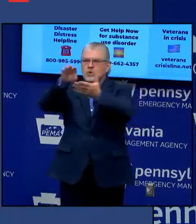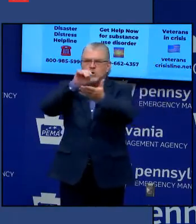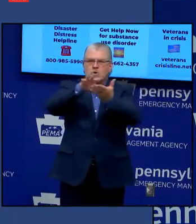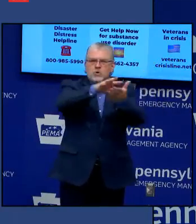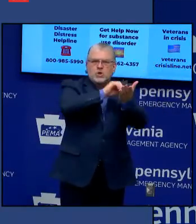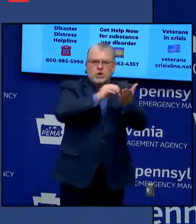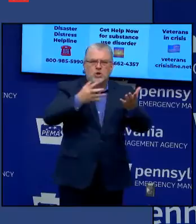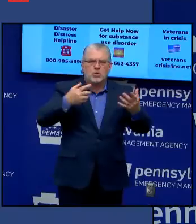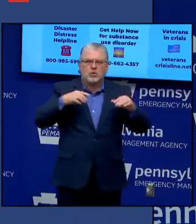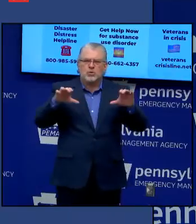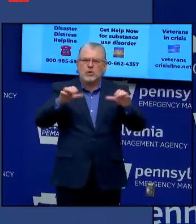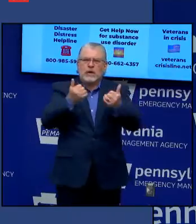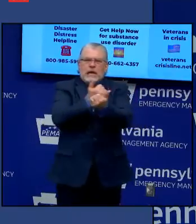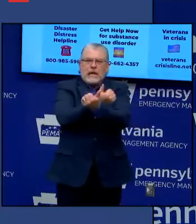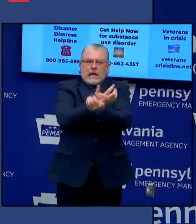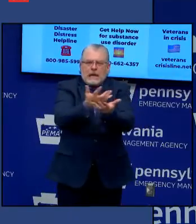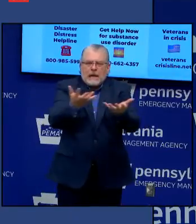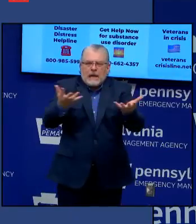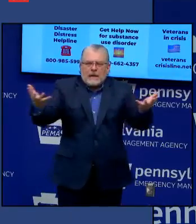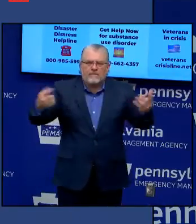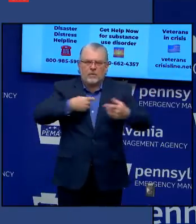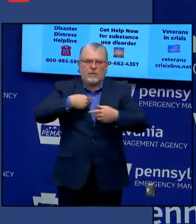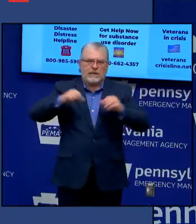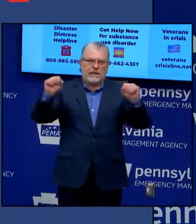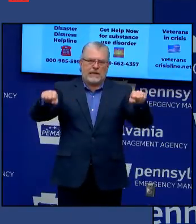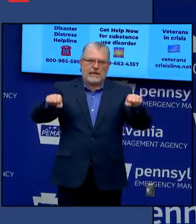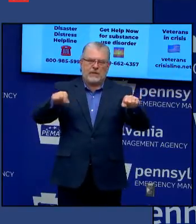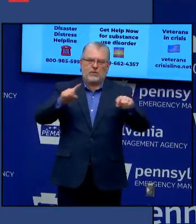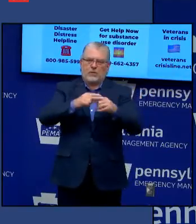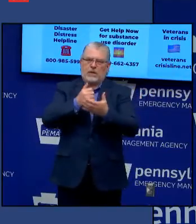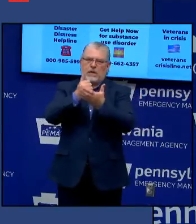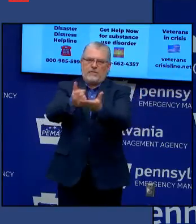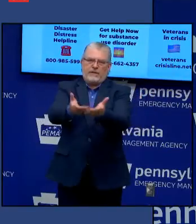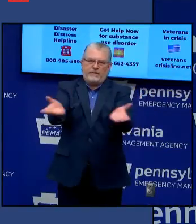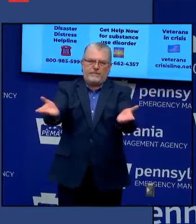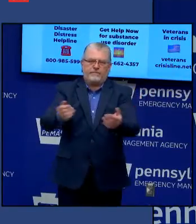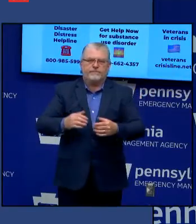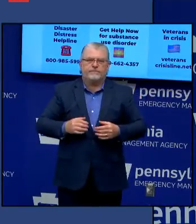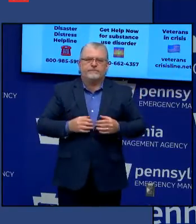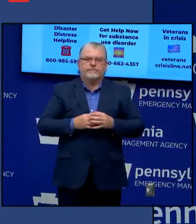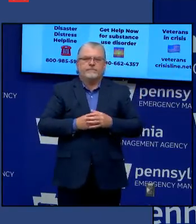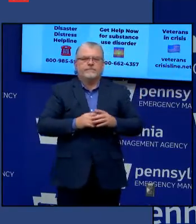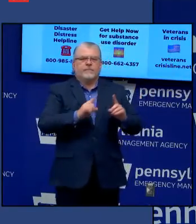vulnerable populations. Another question on nursing homes from the Scranton Times. Over the